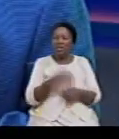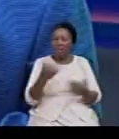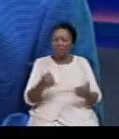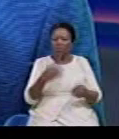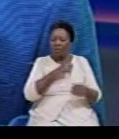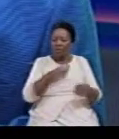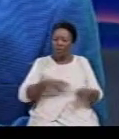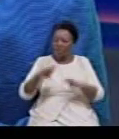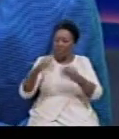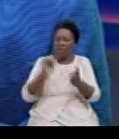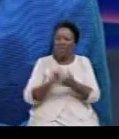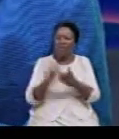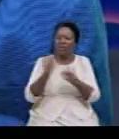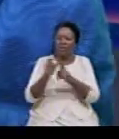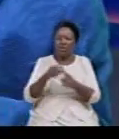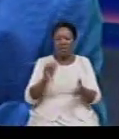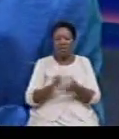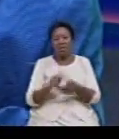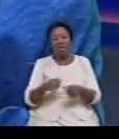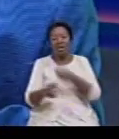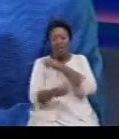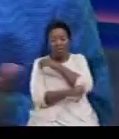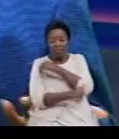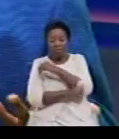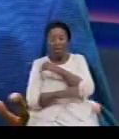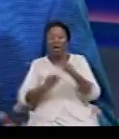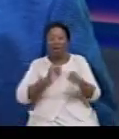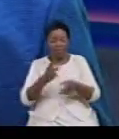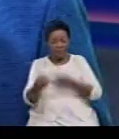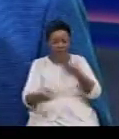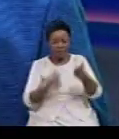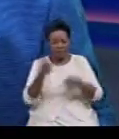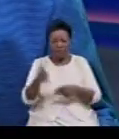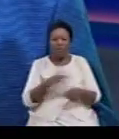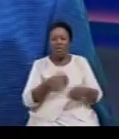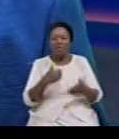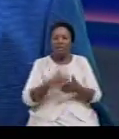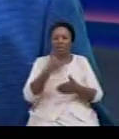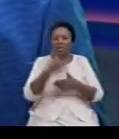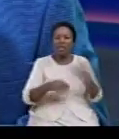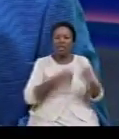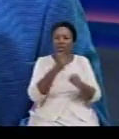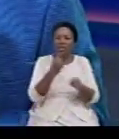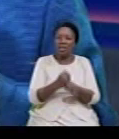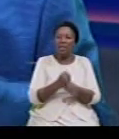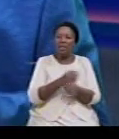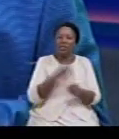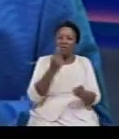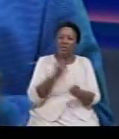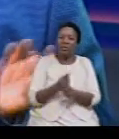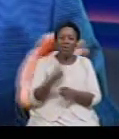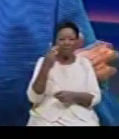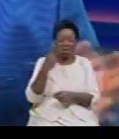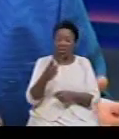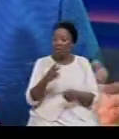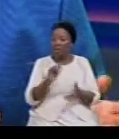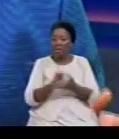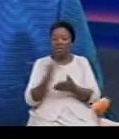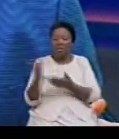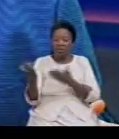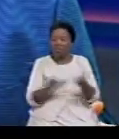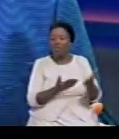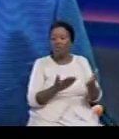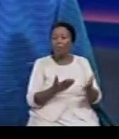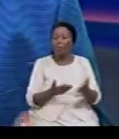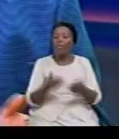said, Abraham, I will visit you. And the following year, Abraham, Sarah, and Isaac. For the